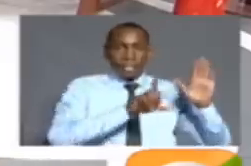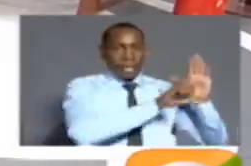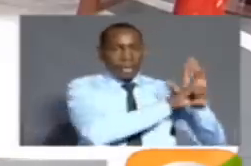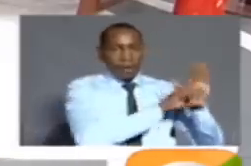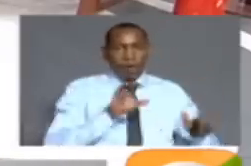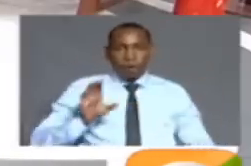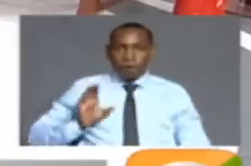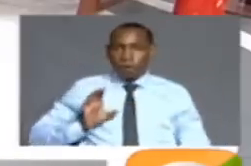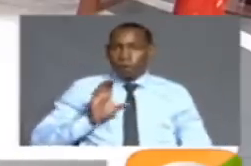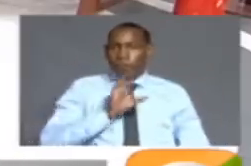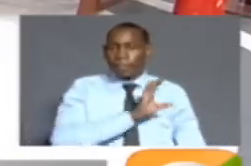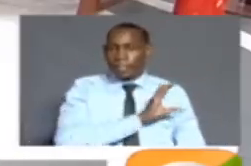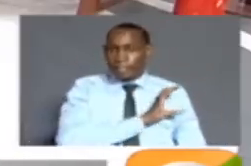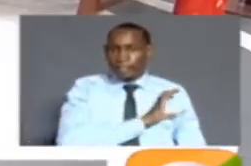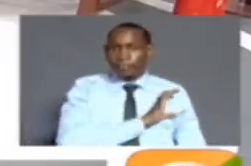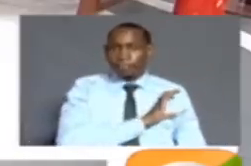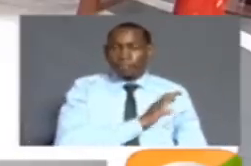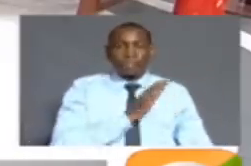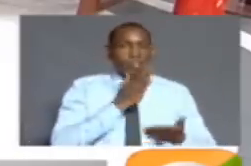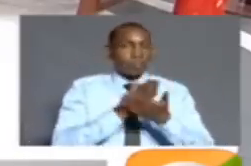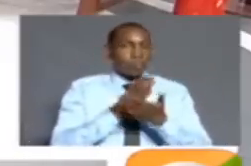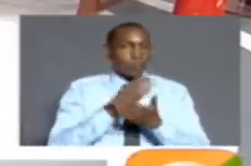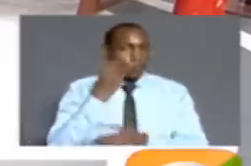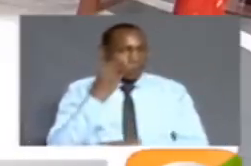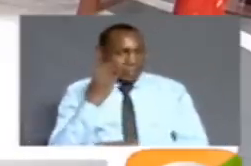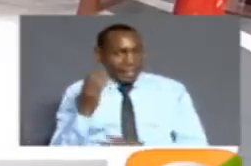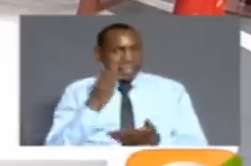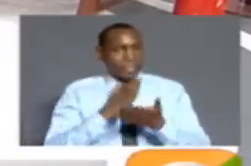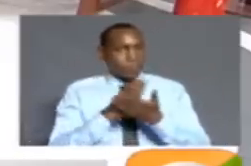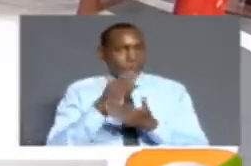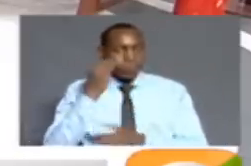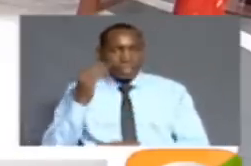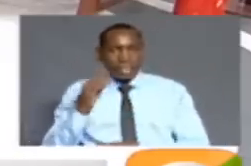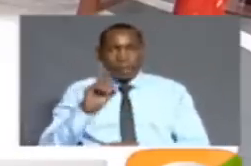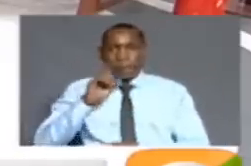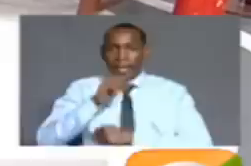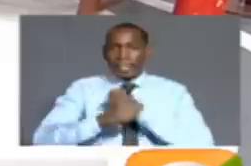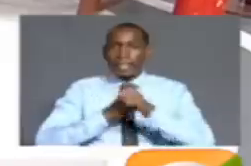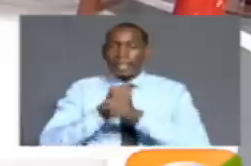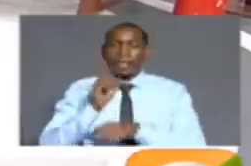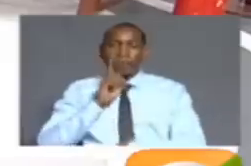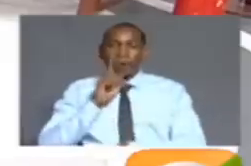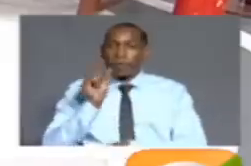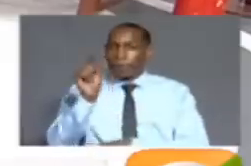We went with the legal committee and yes. And it is sad. It's 1 year tomorrow. It is sad. 1 year tomorrow. Somebody...